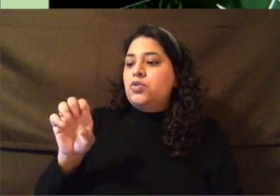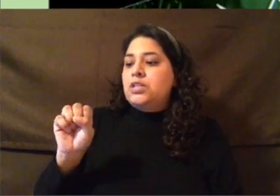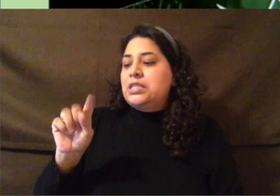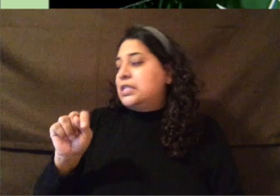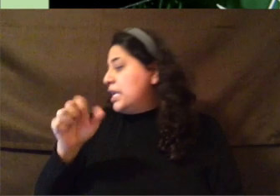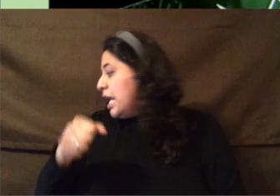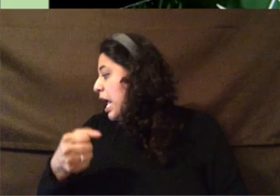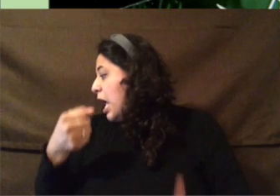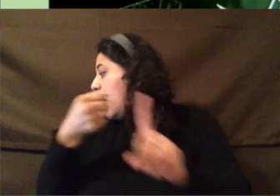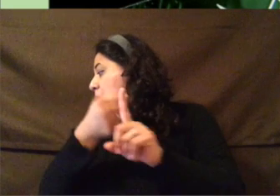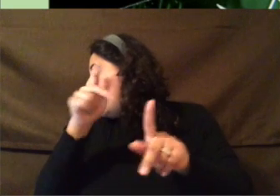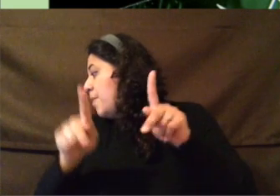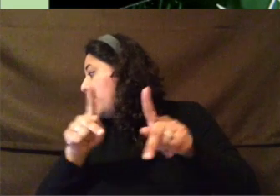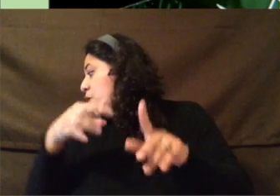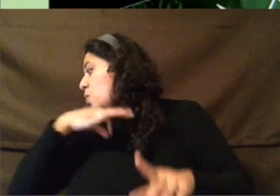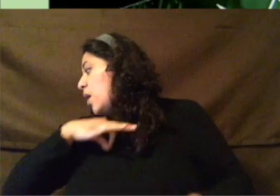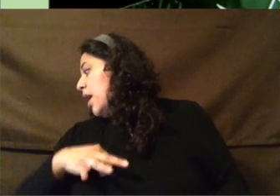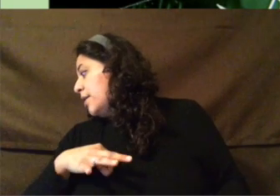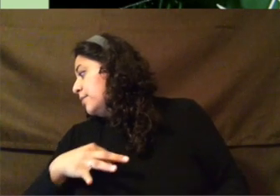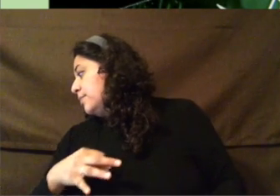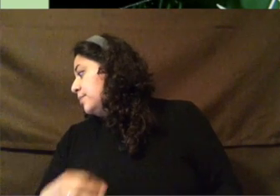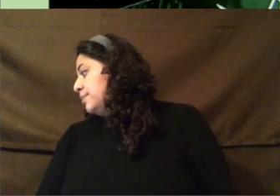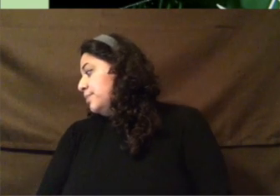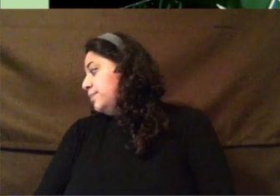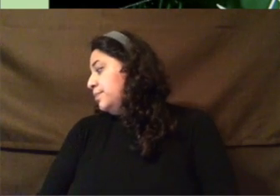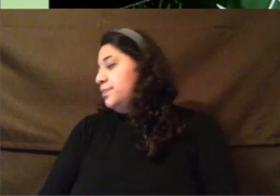really affect people's credit.